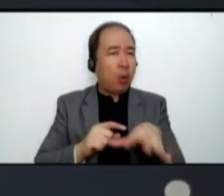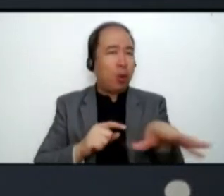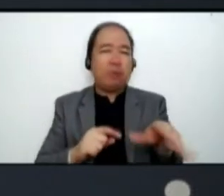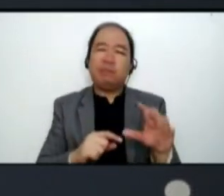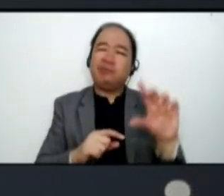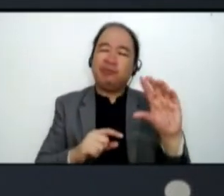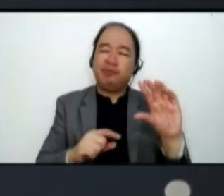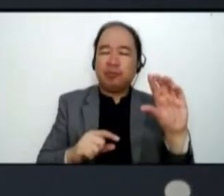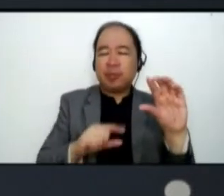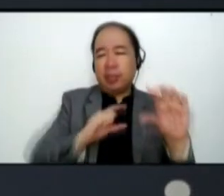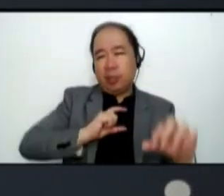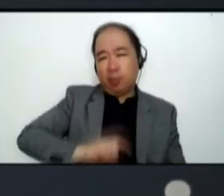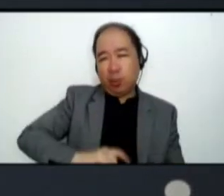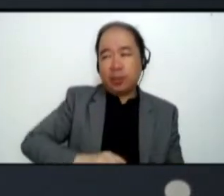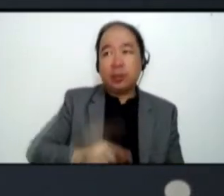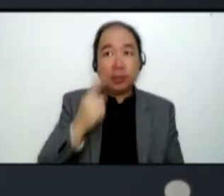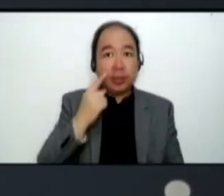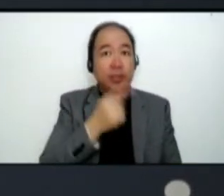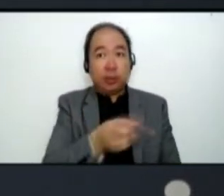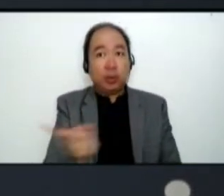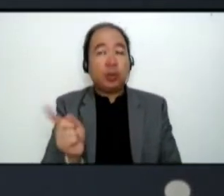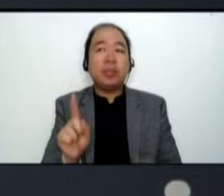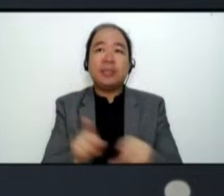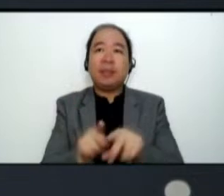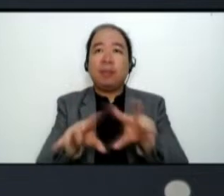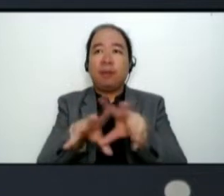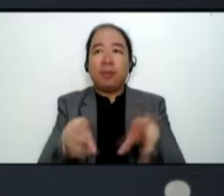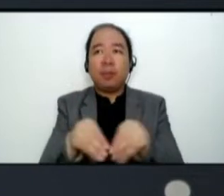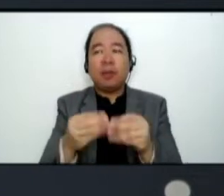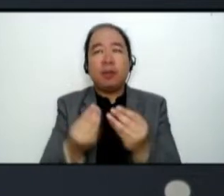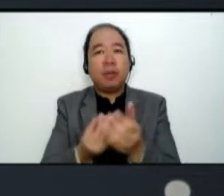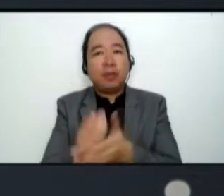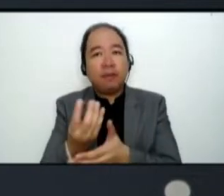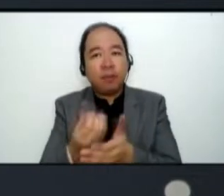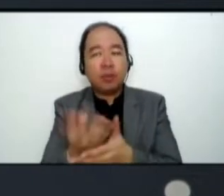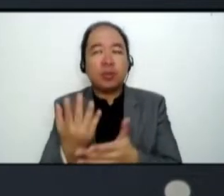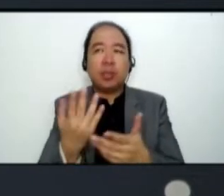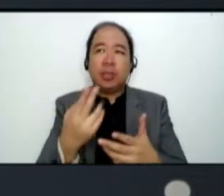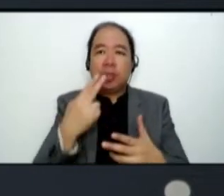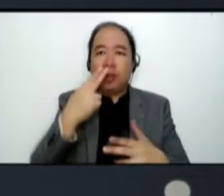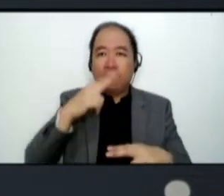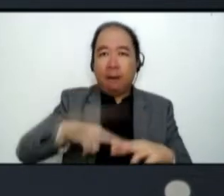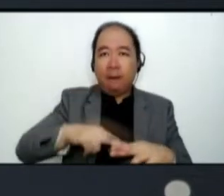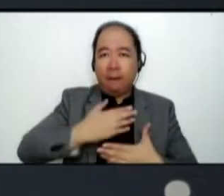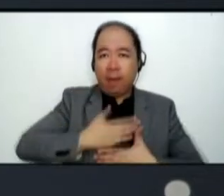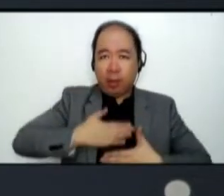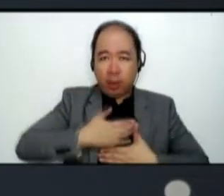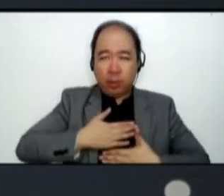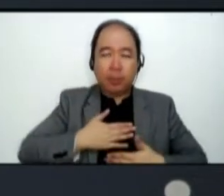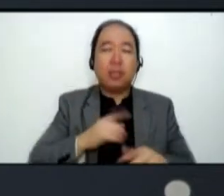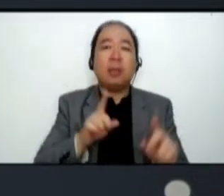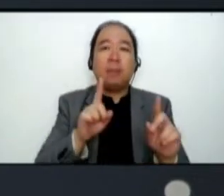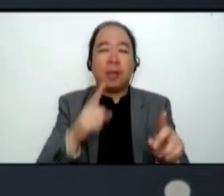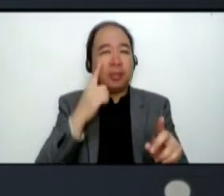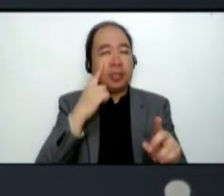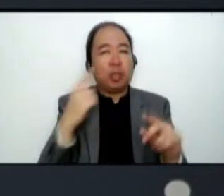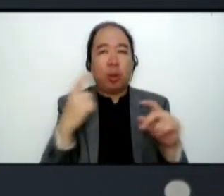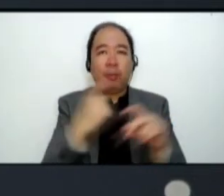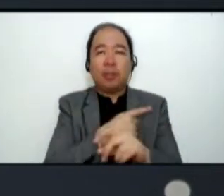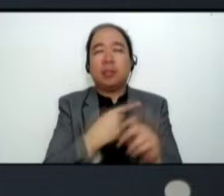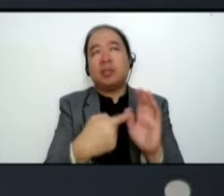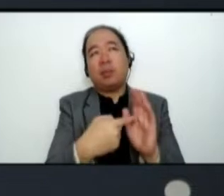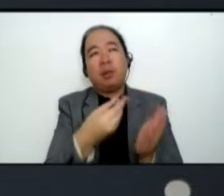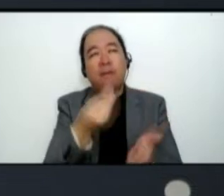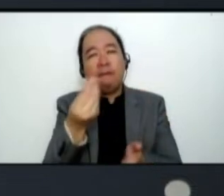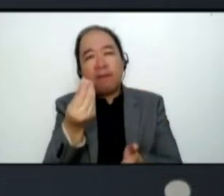experience in your family that it's like information, entertainment, and the more complex and the valuable, like the financial access,